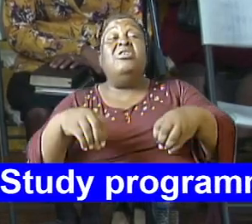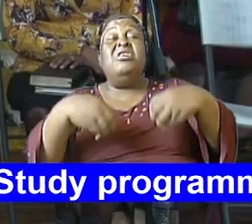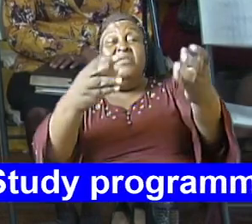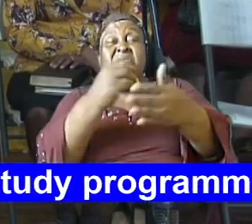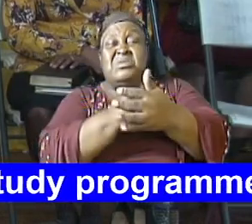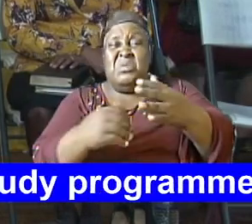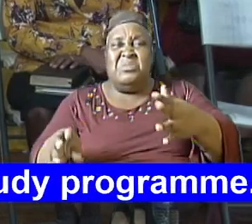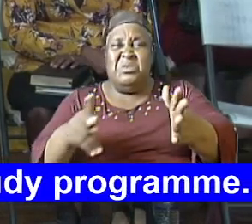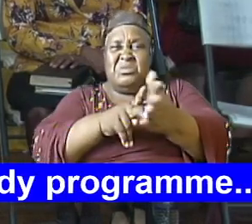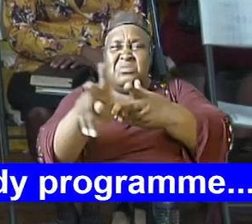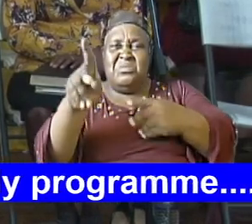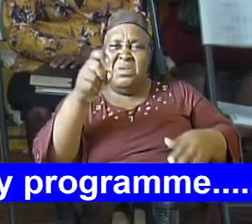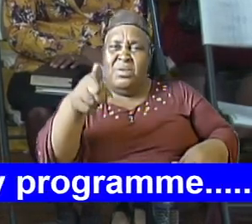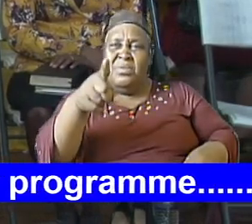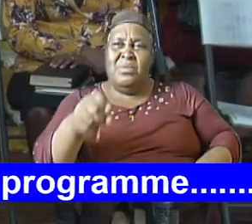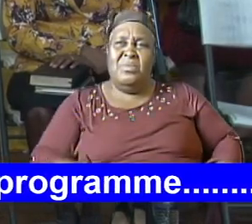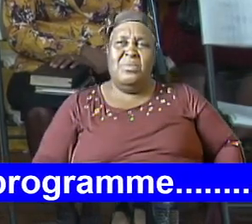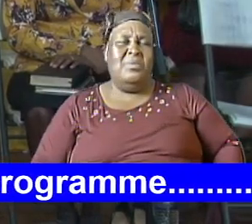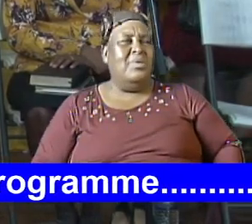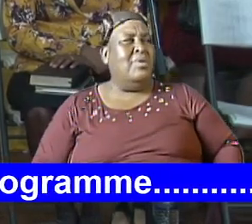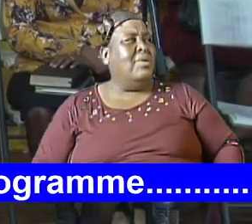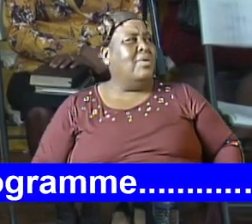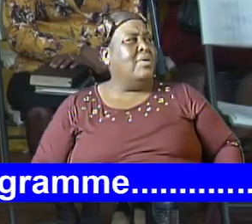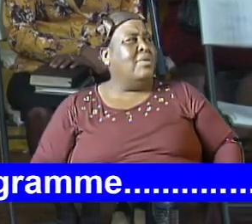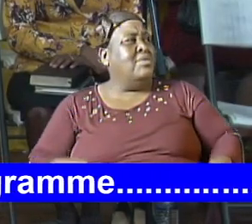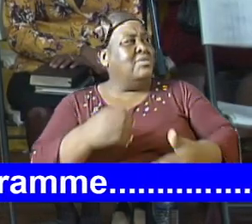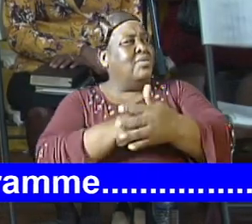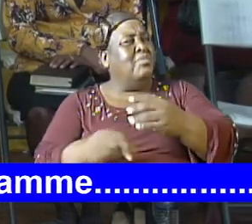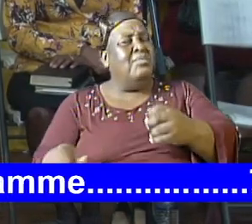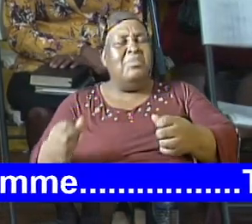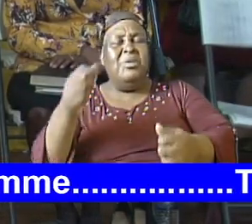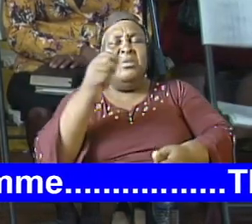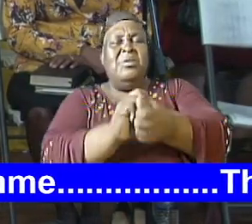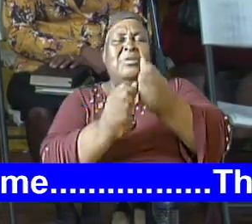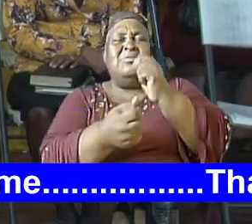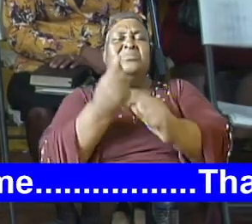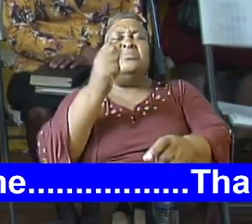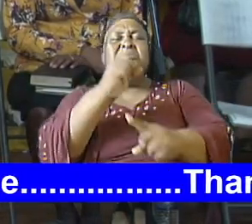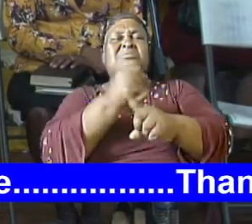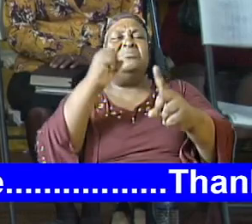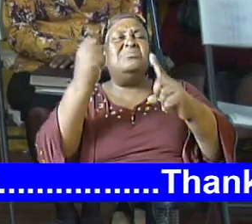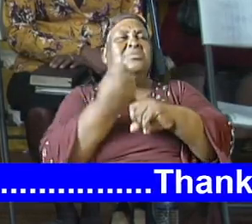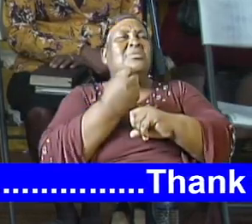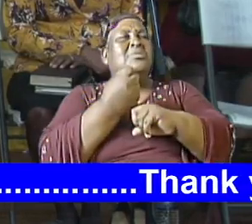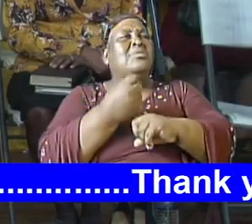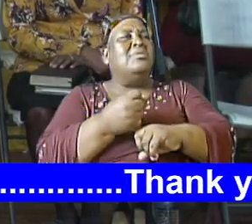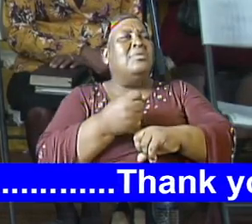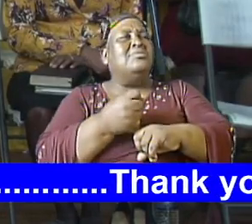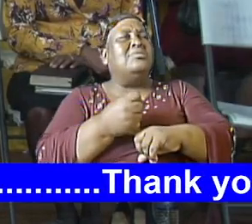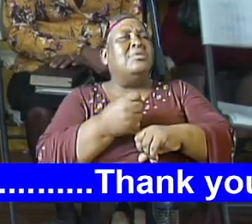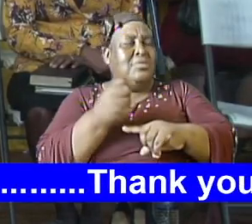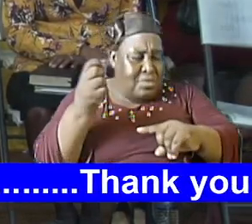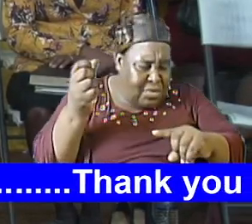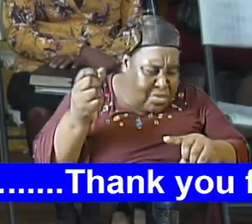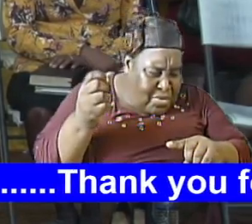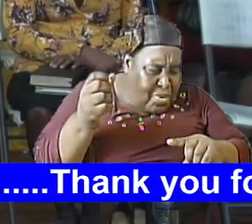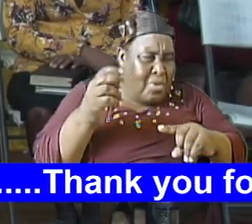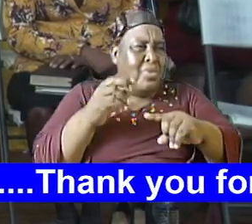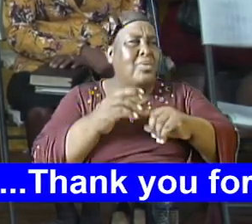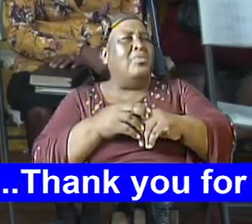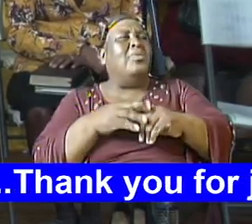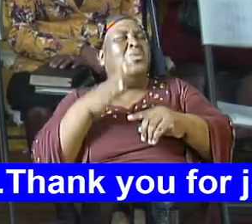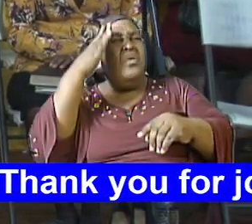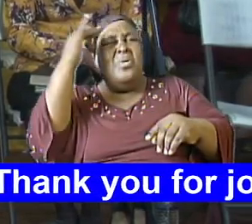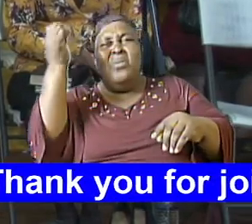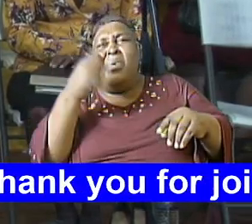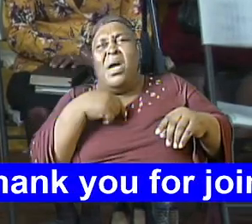you. Sometimes you may be in a dangerous situation and all we can say to you is, duck. So why am I